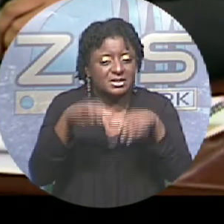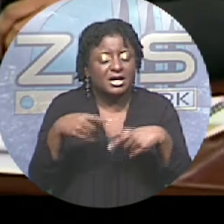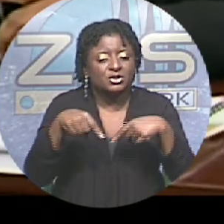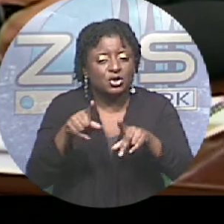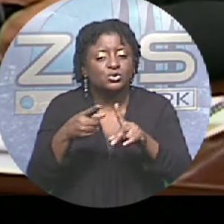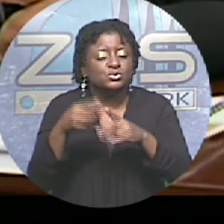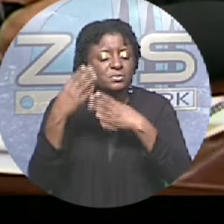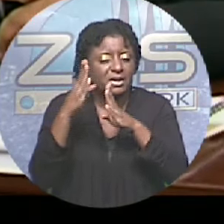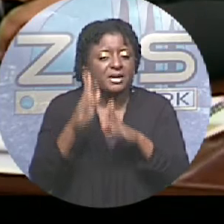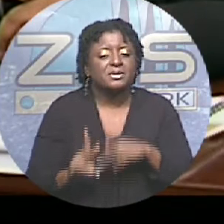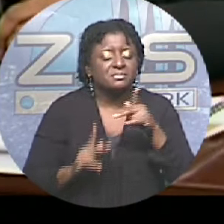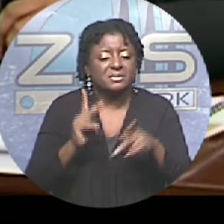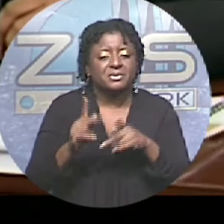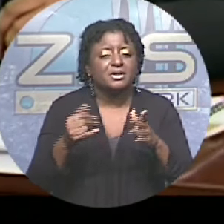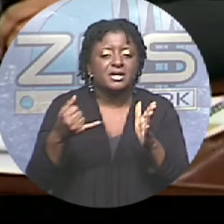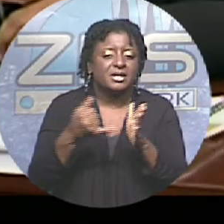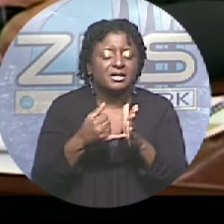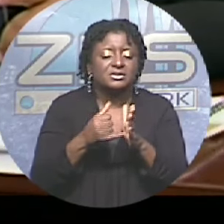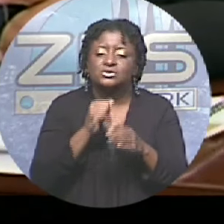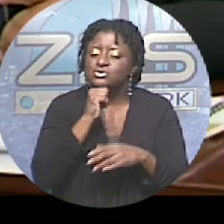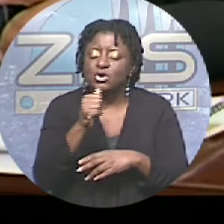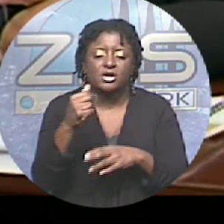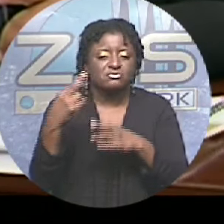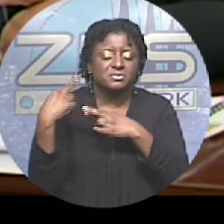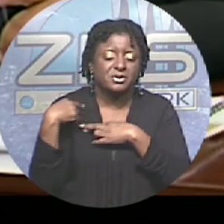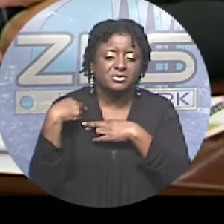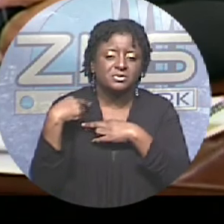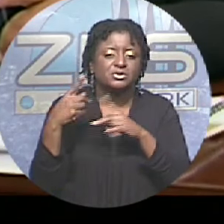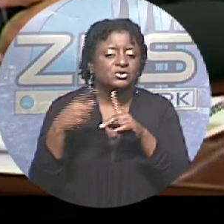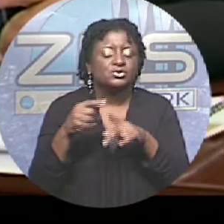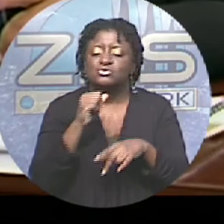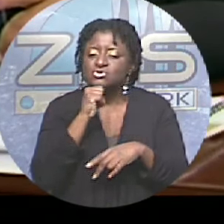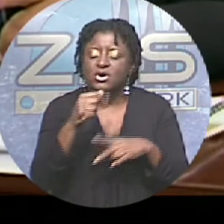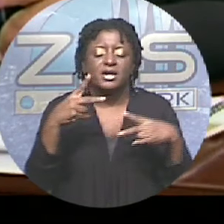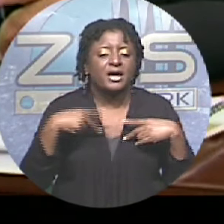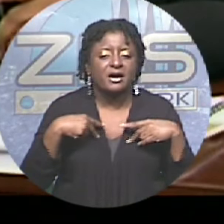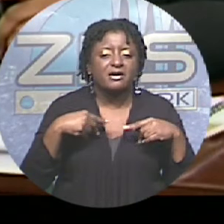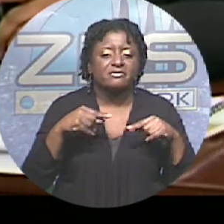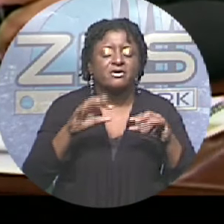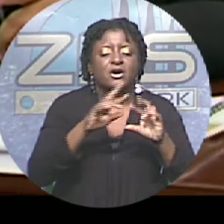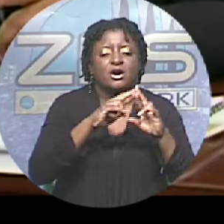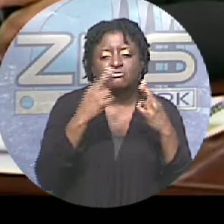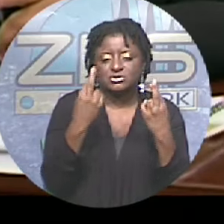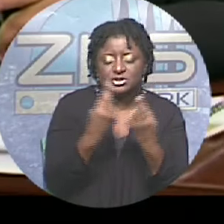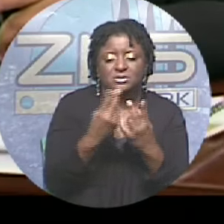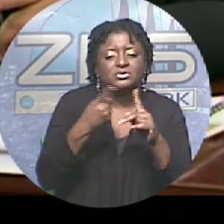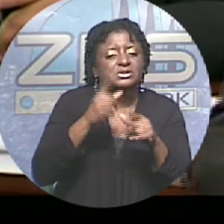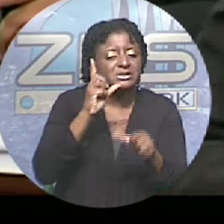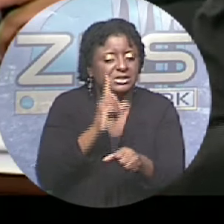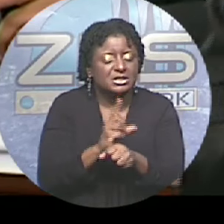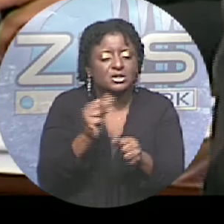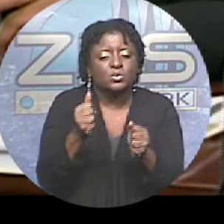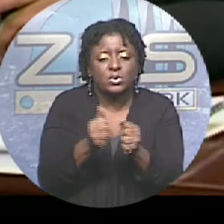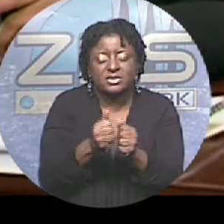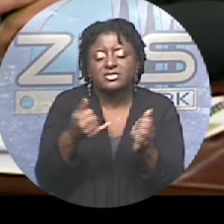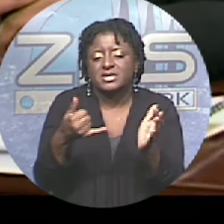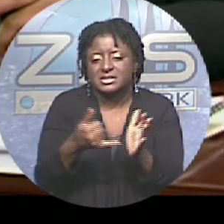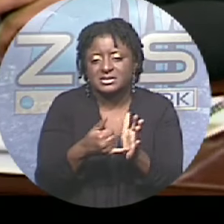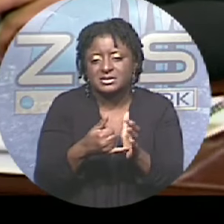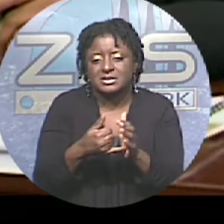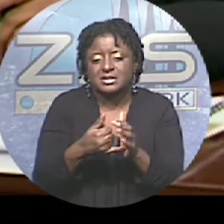be irresponsible not to have a regime to deal with this, because the country would be